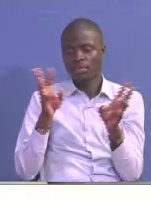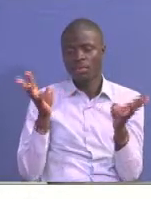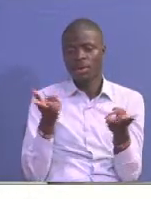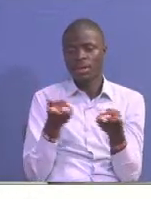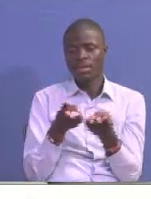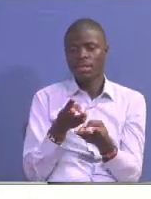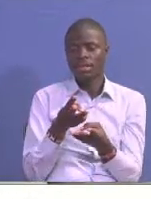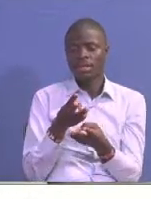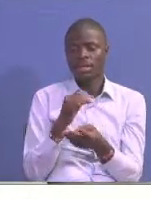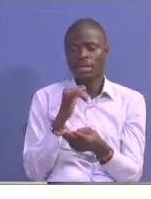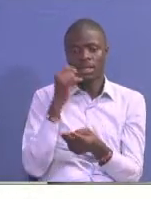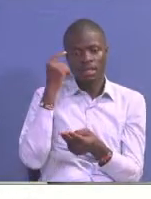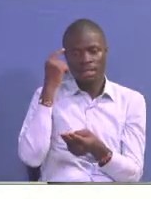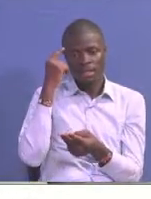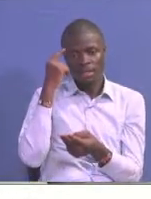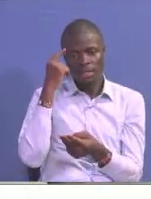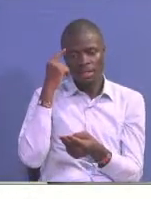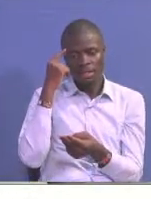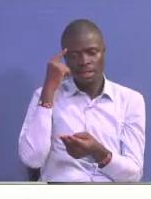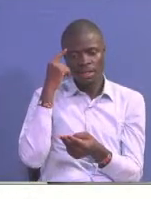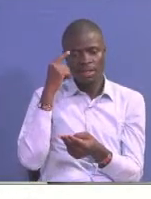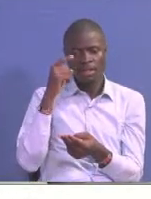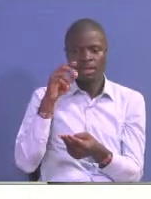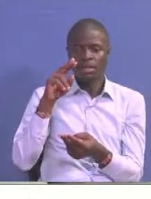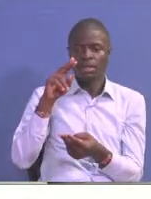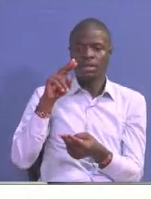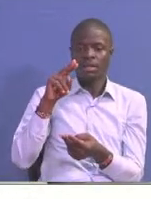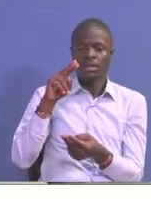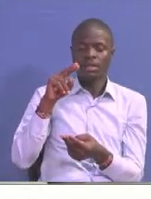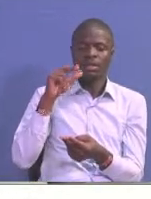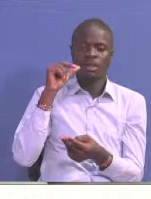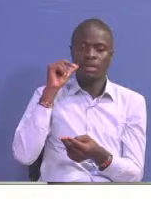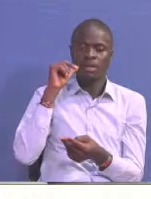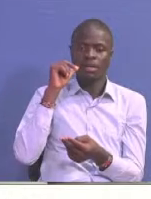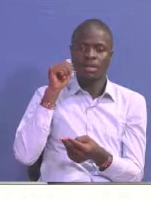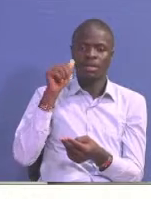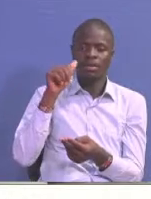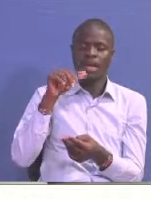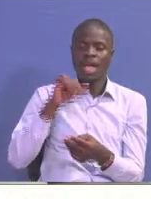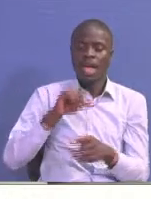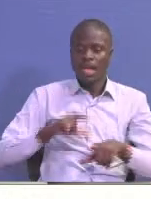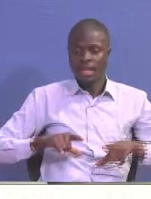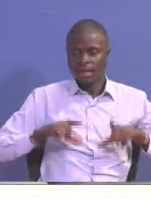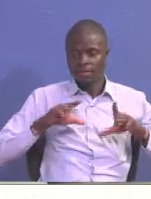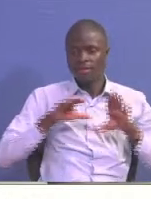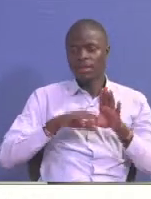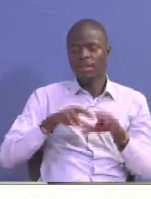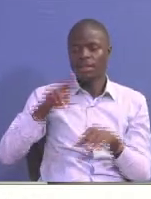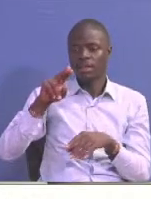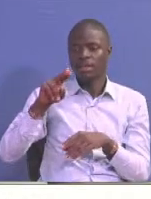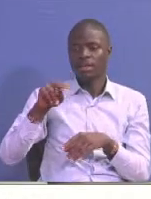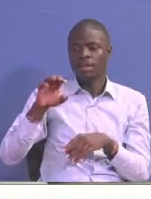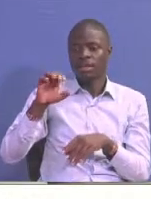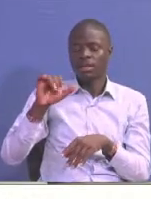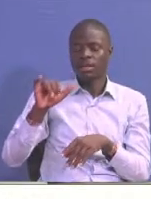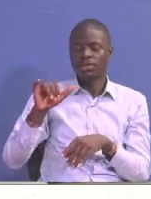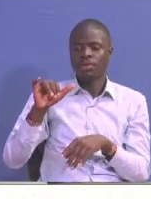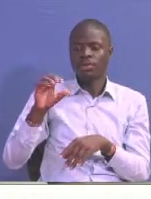I lived in New York for almost 9 years. I lived in London